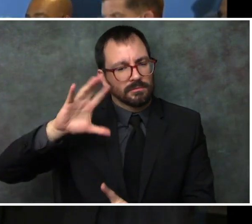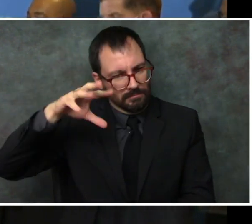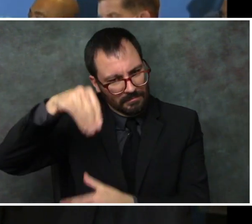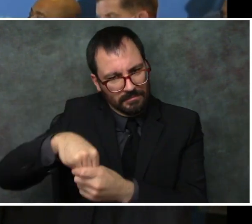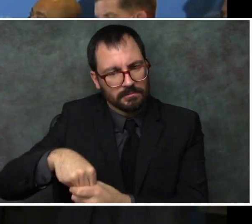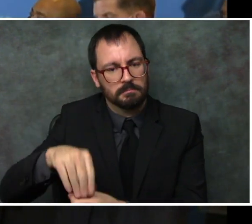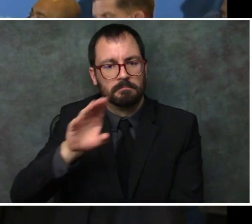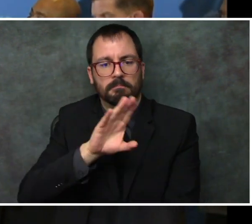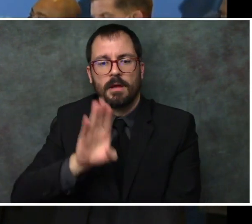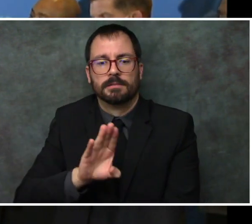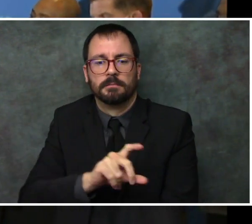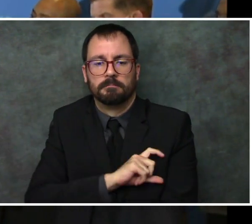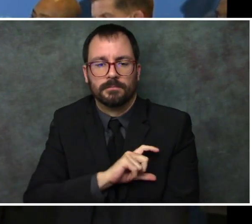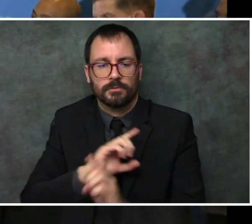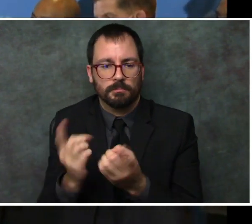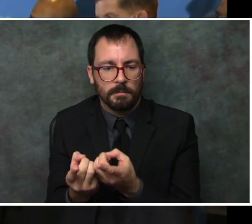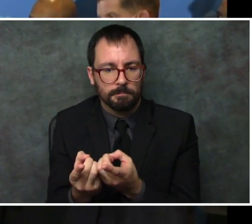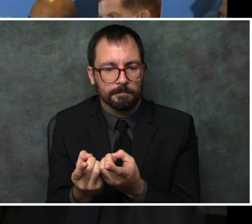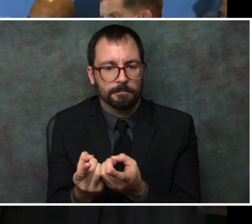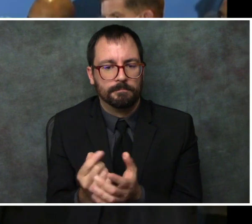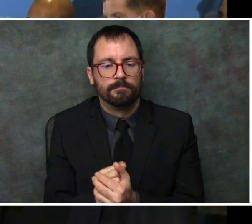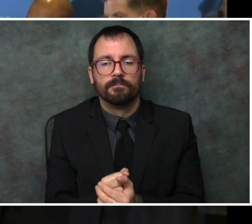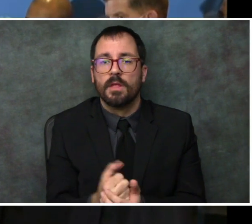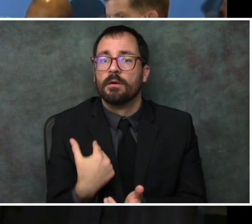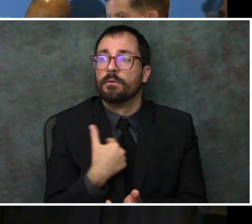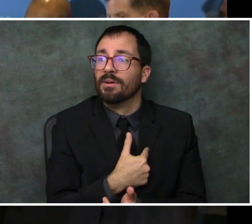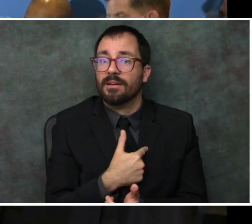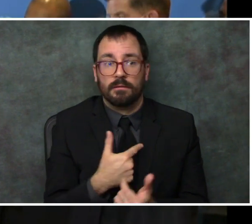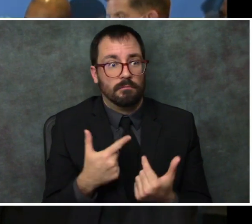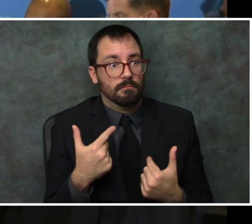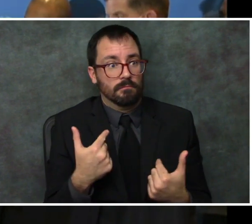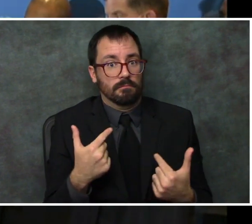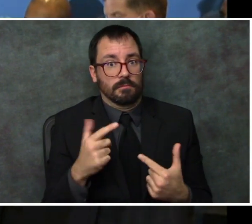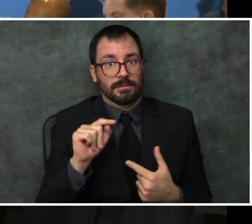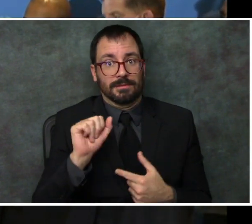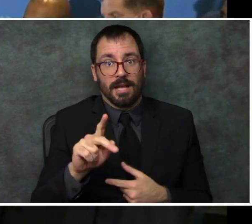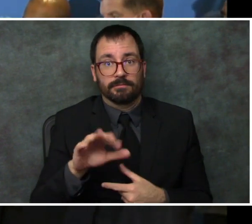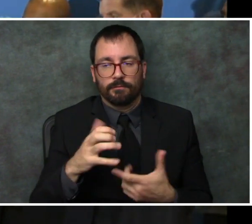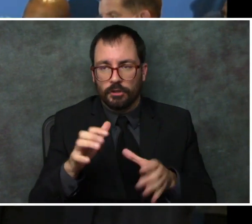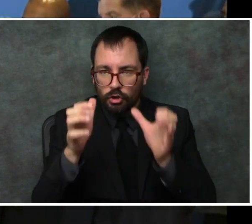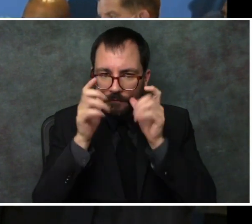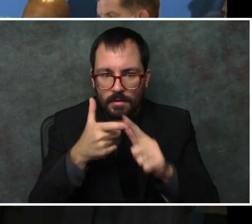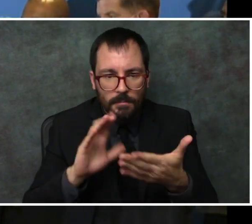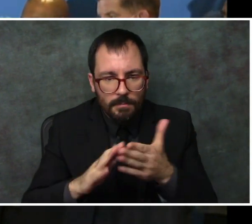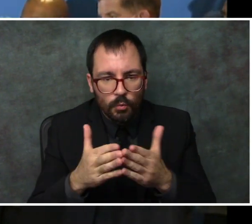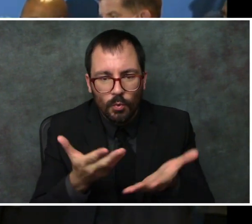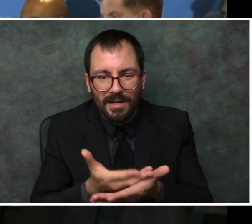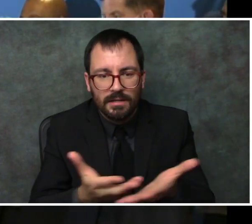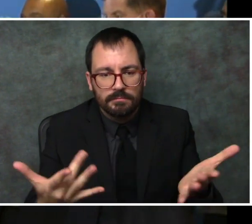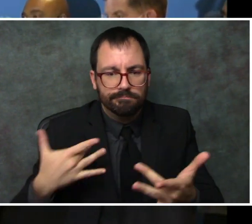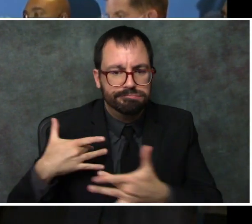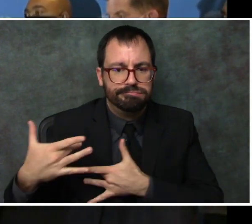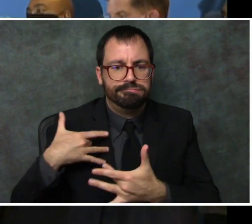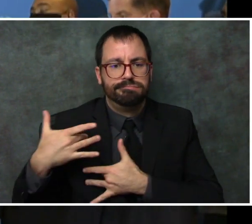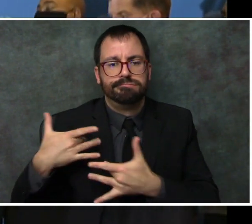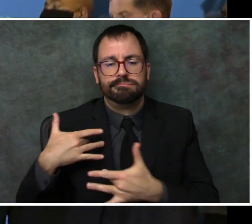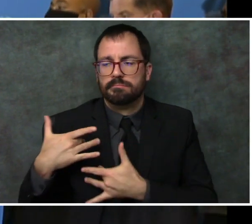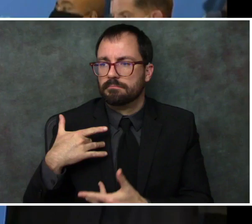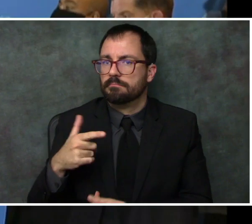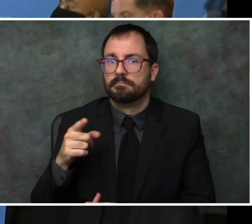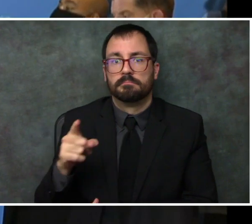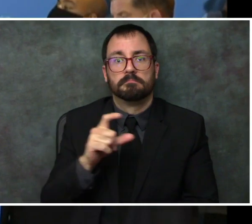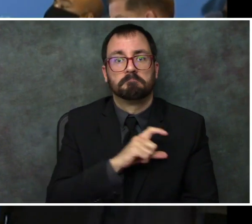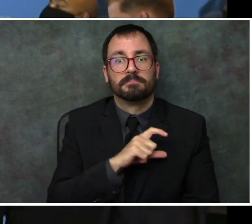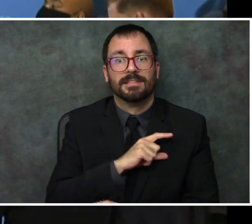itself to meet the needs there. And I want to be clear on that point, because I want to make sure that